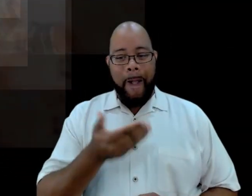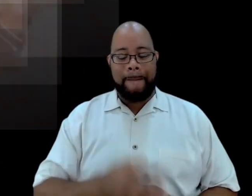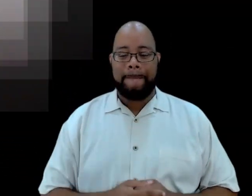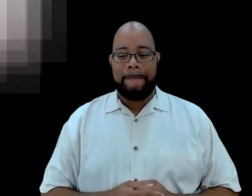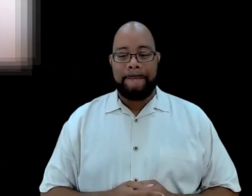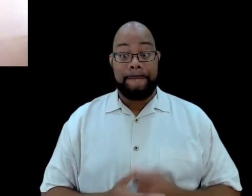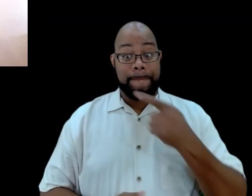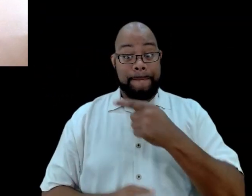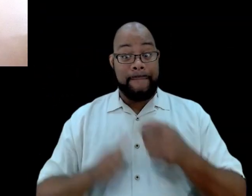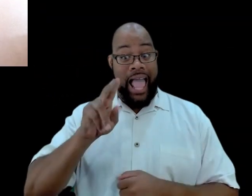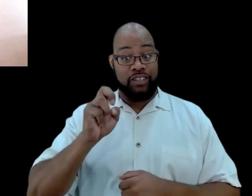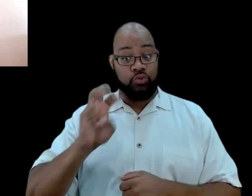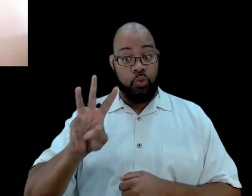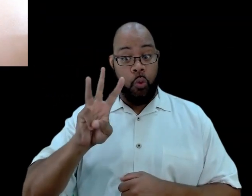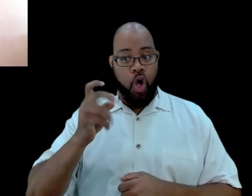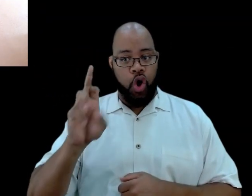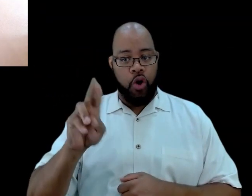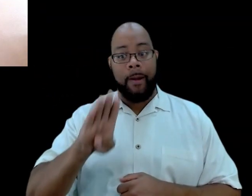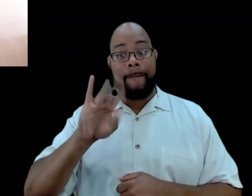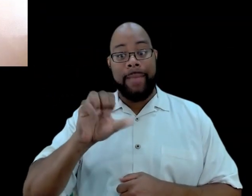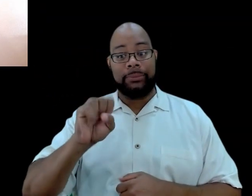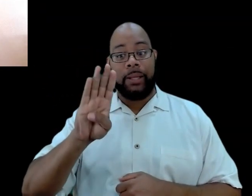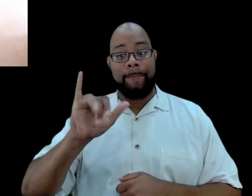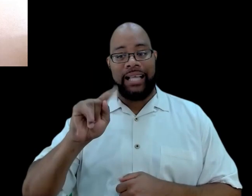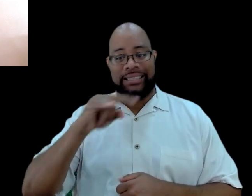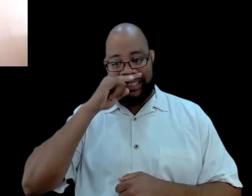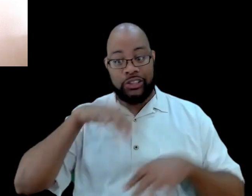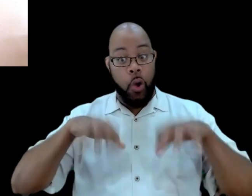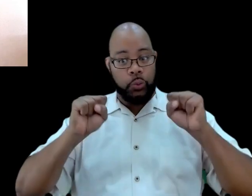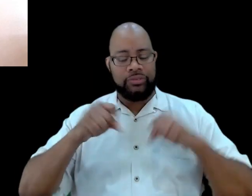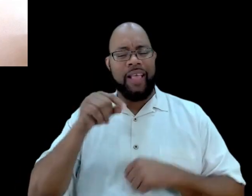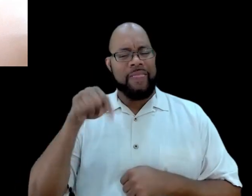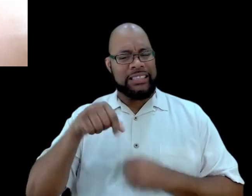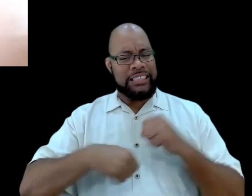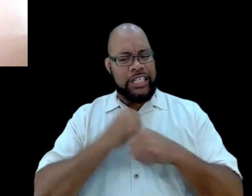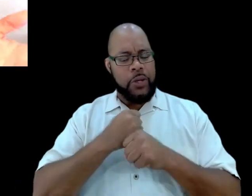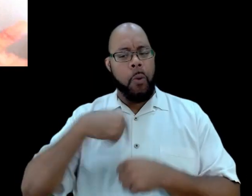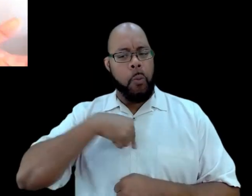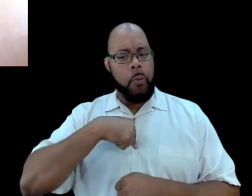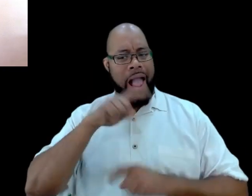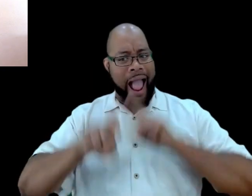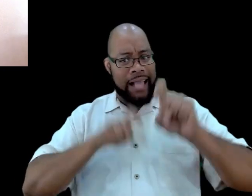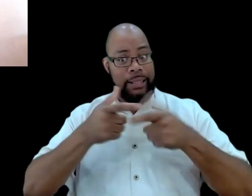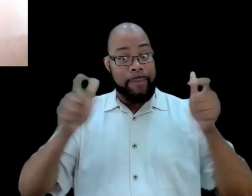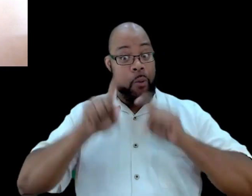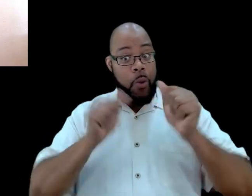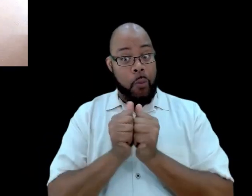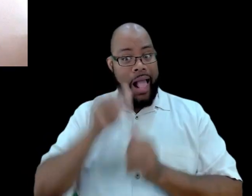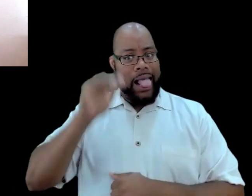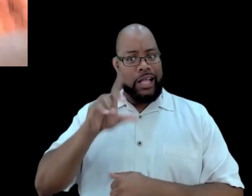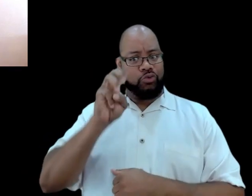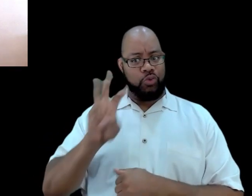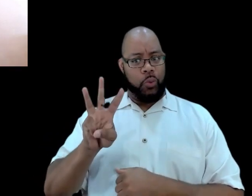Hello and welcome. I'm Andrew Walker, your BIMS Bites Kids host, and this year we're asking